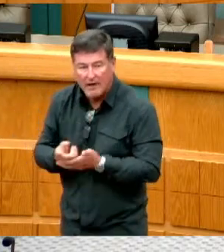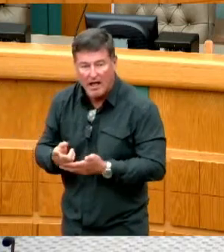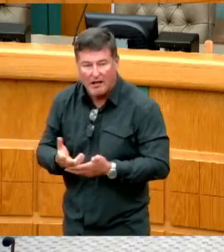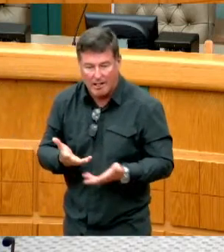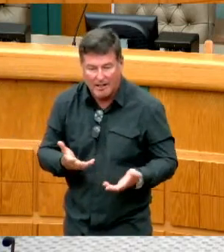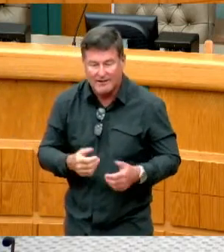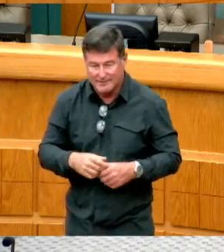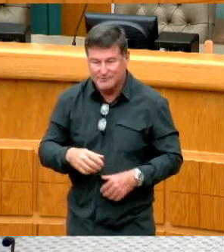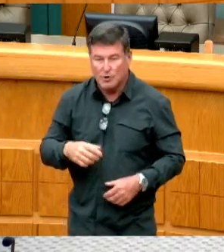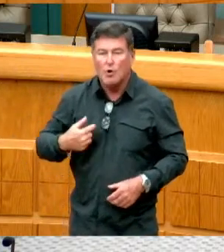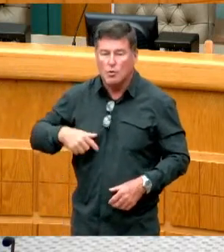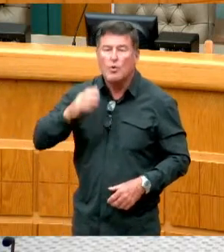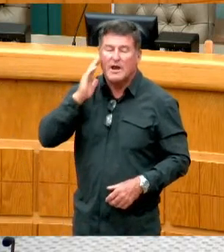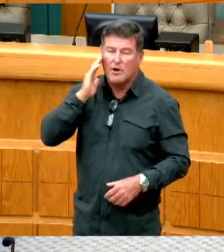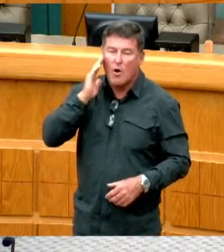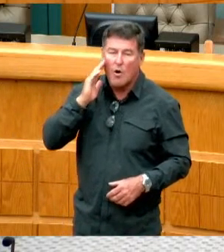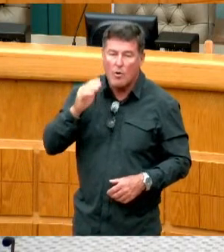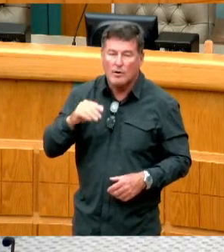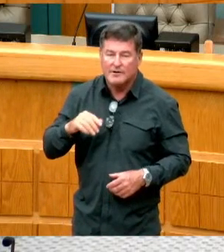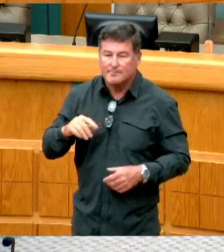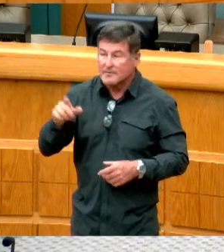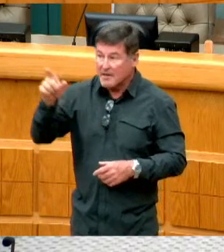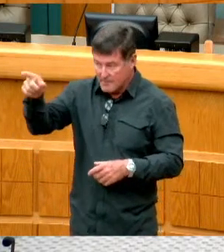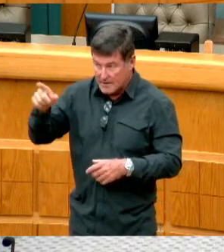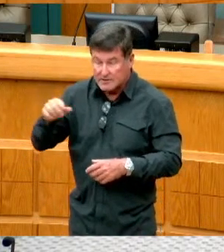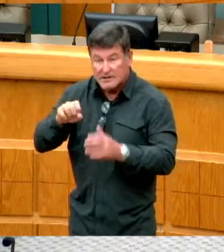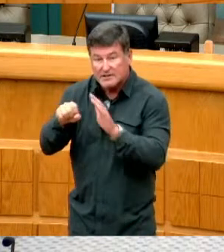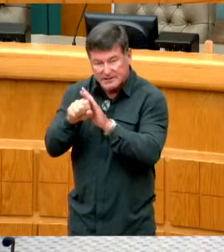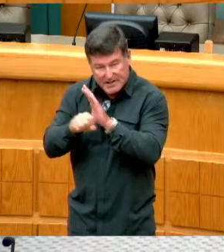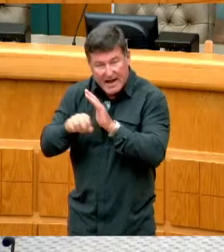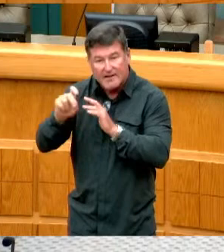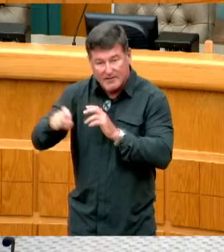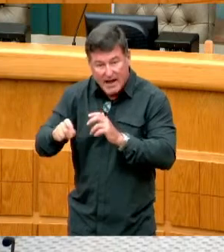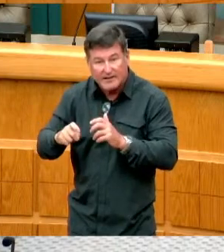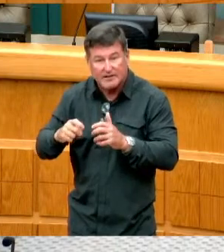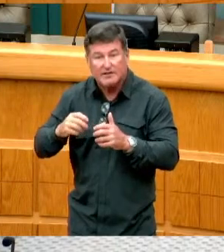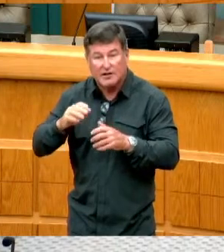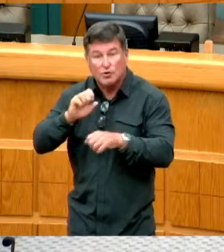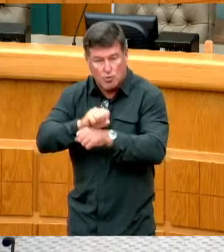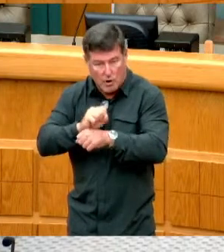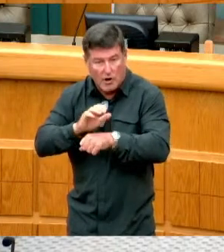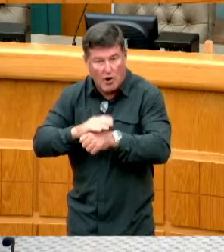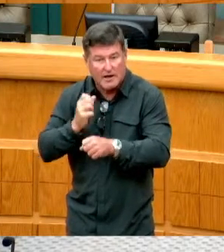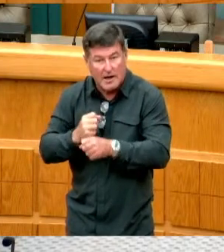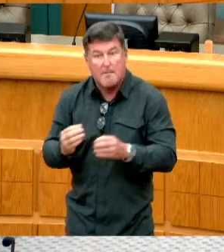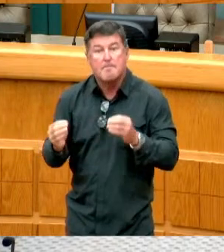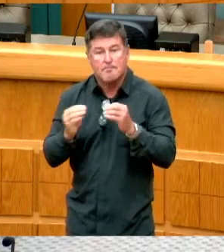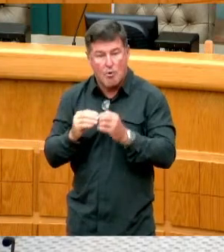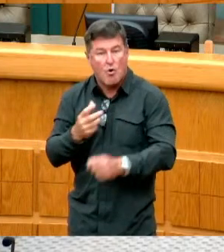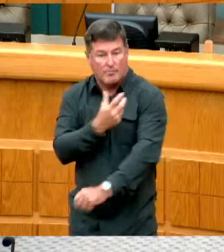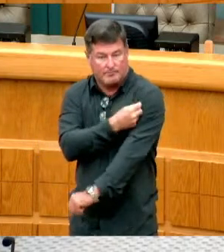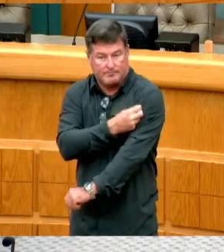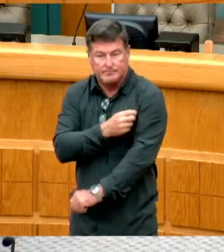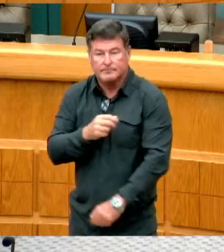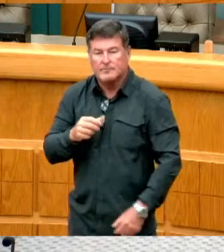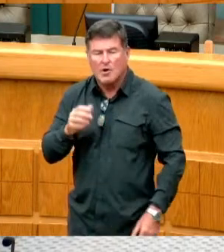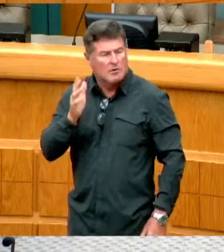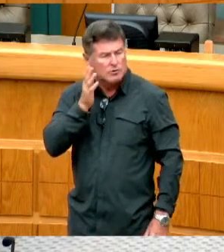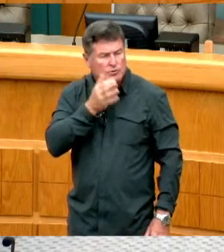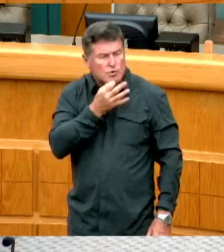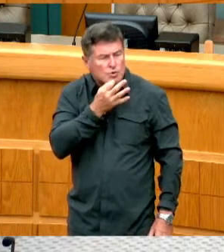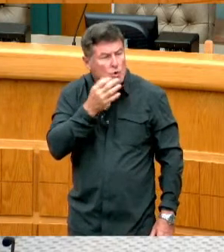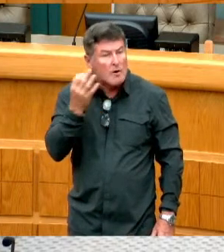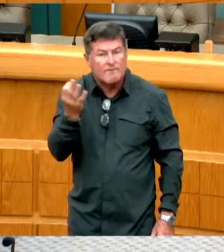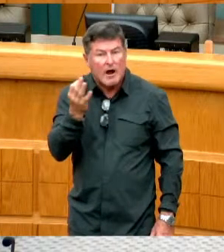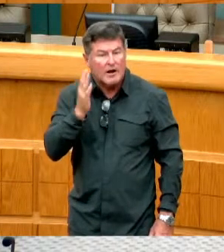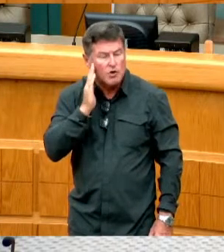this. They plan for this, and we're getting those. In fact, on Friday, you'll hear Annette Rodriguez talk